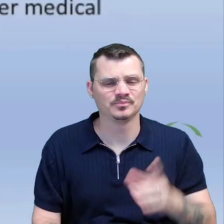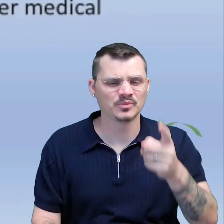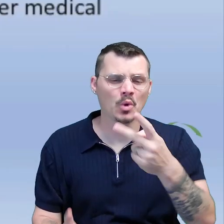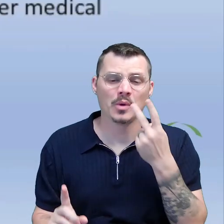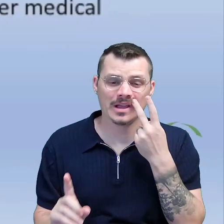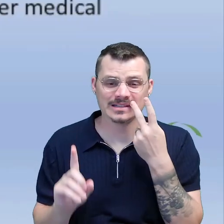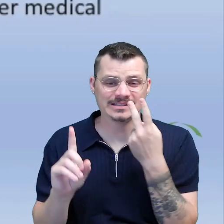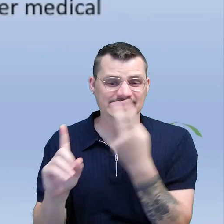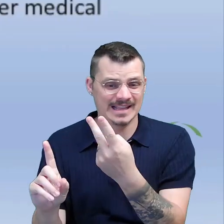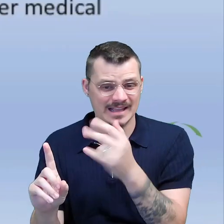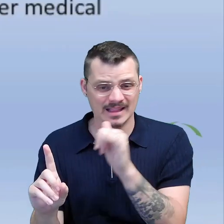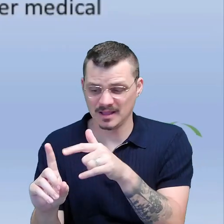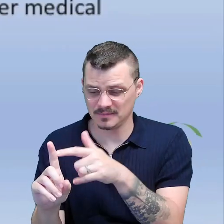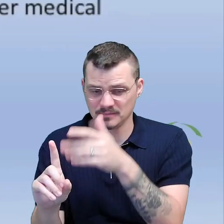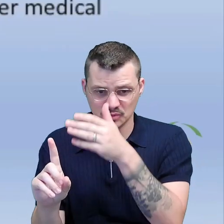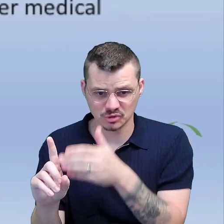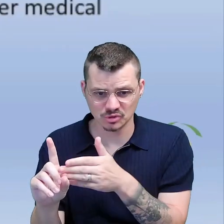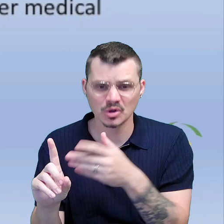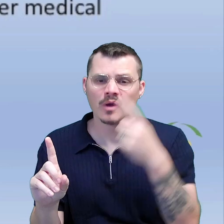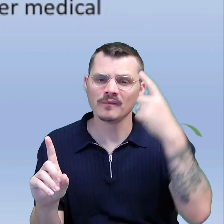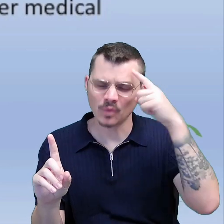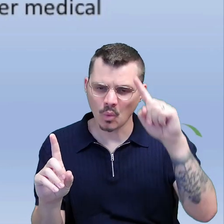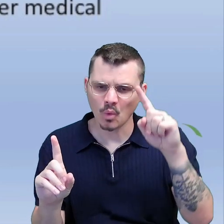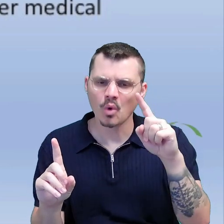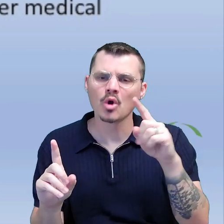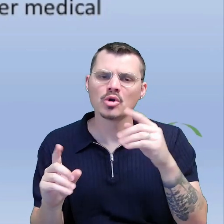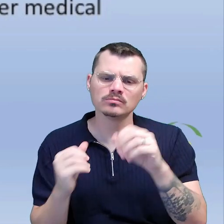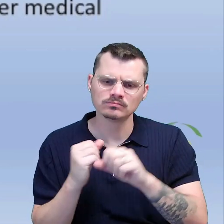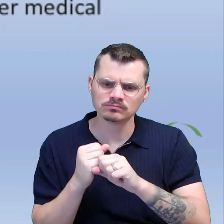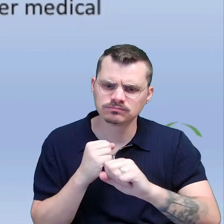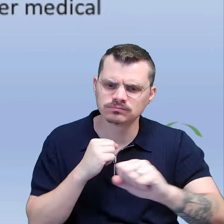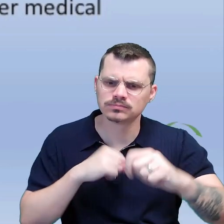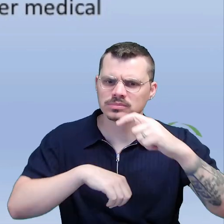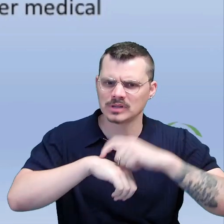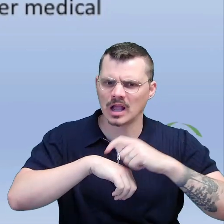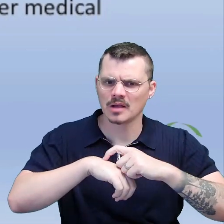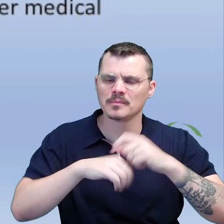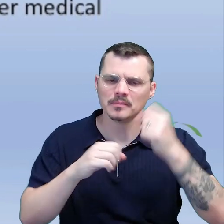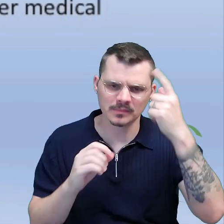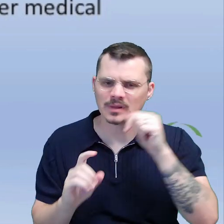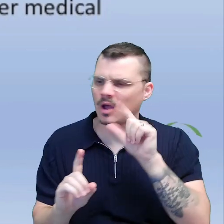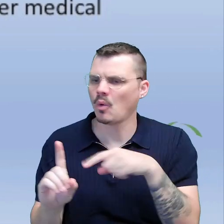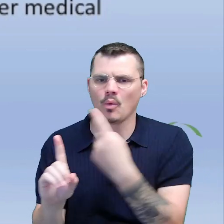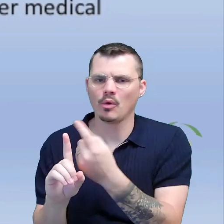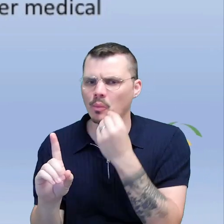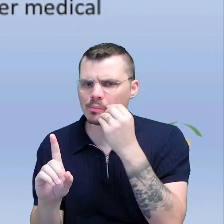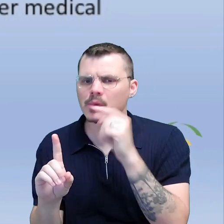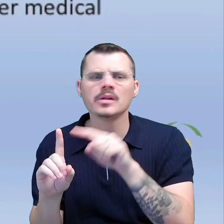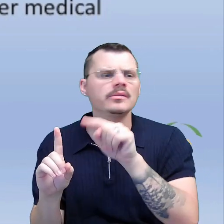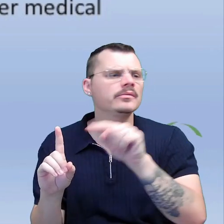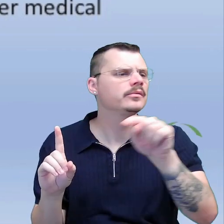Seeing the person for good prolonged periods of time in multiple settings,